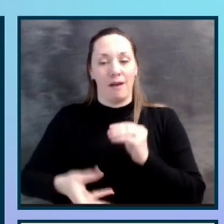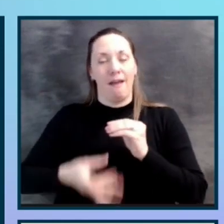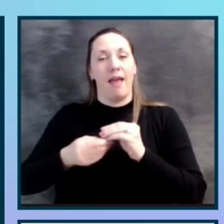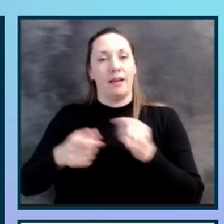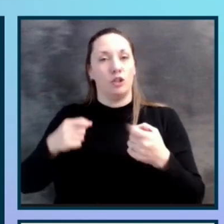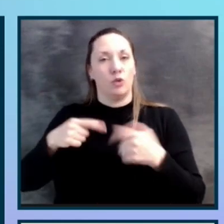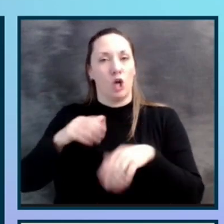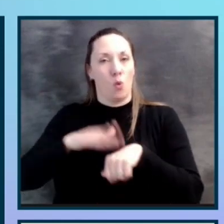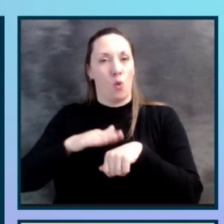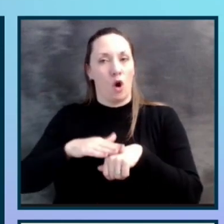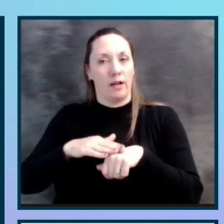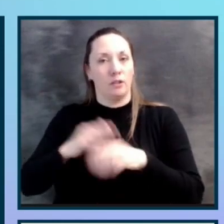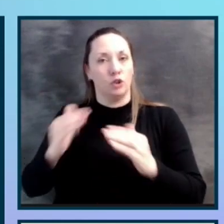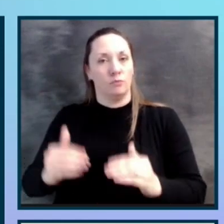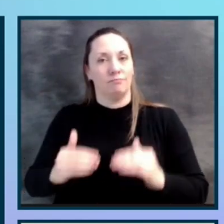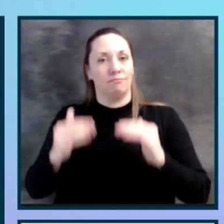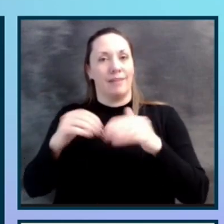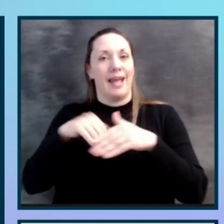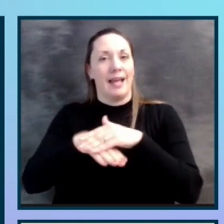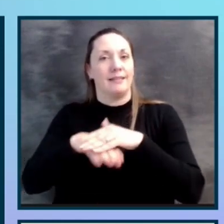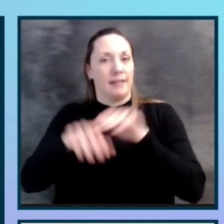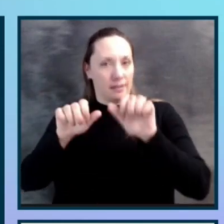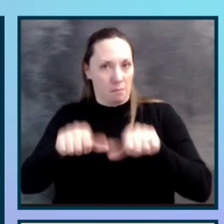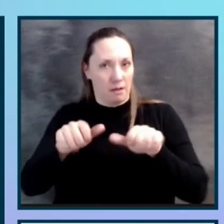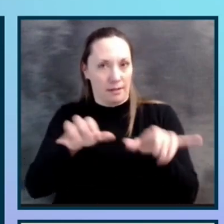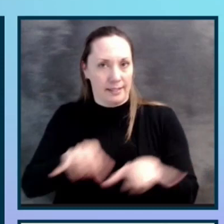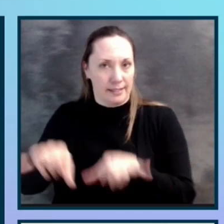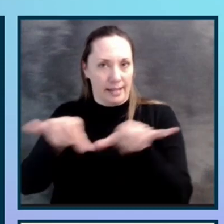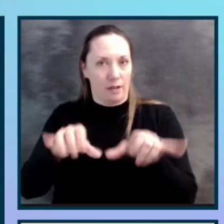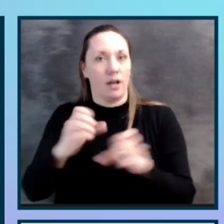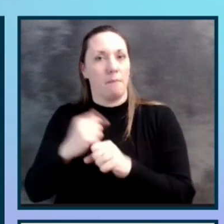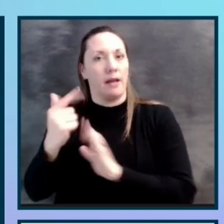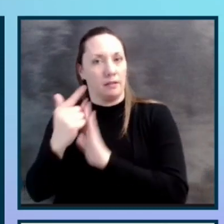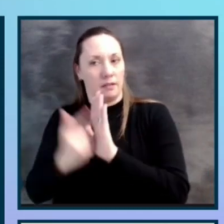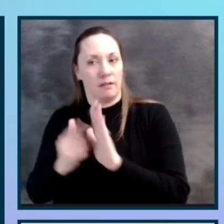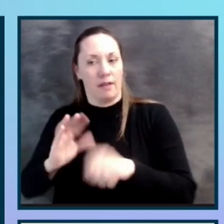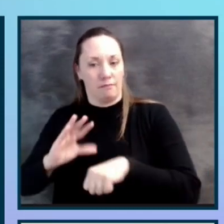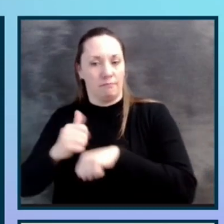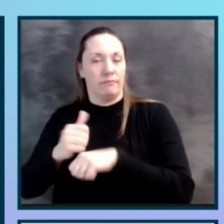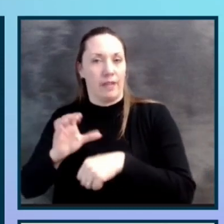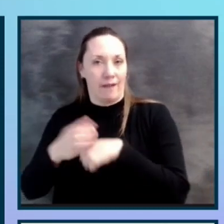accessibility standards and creating legislation that enforces these standards.